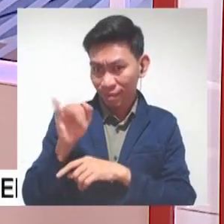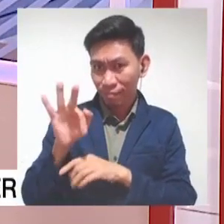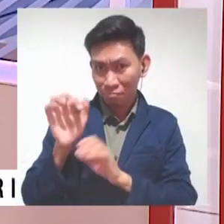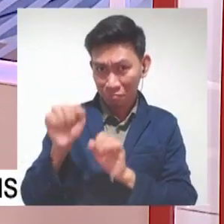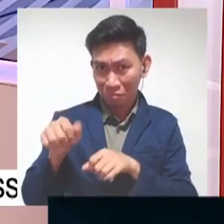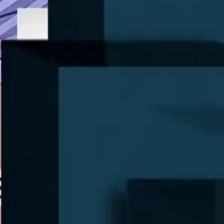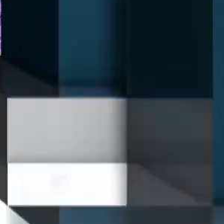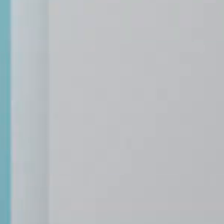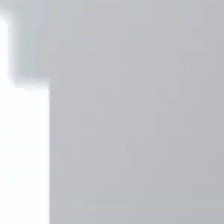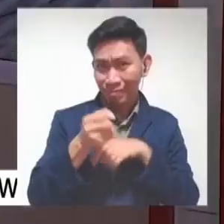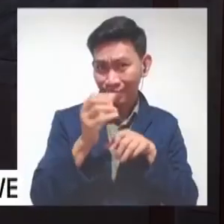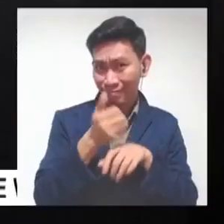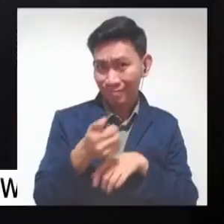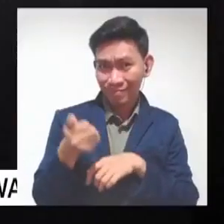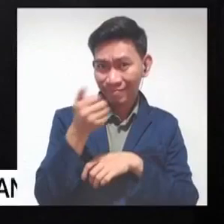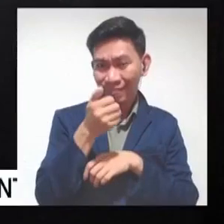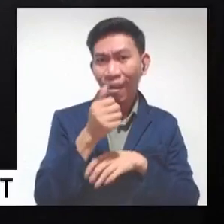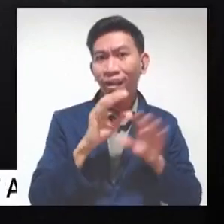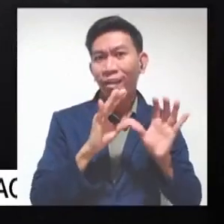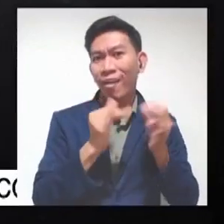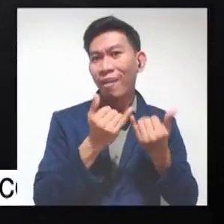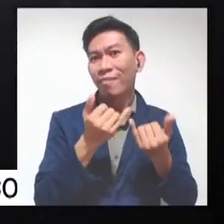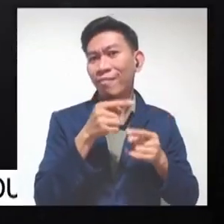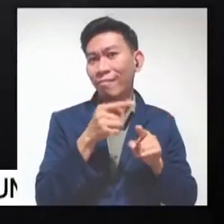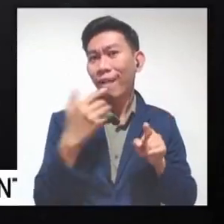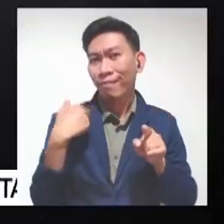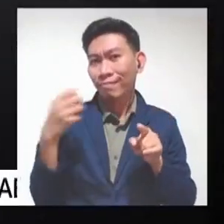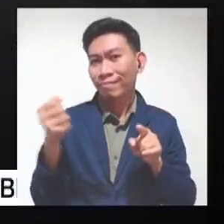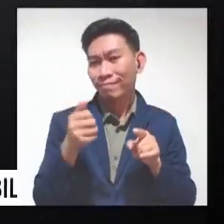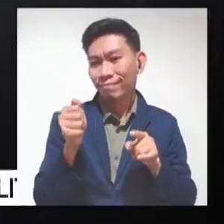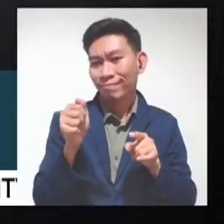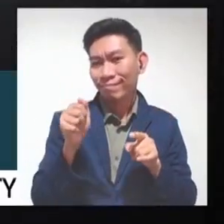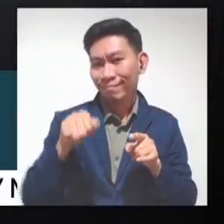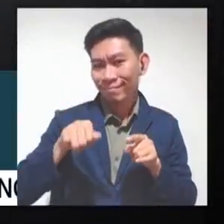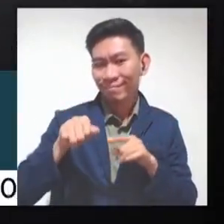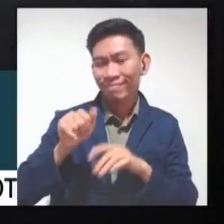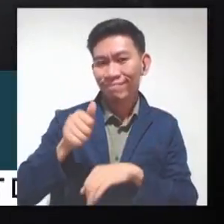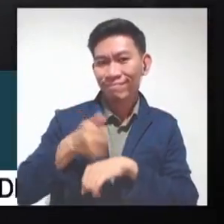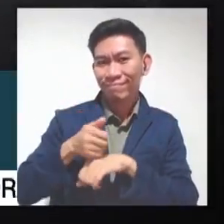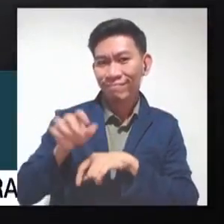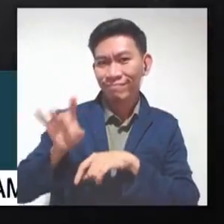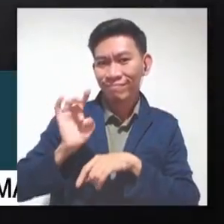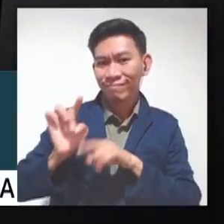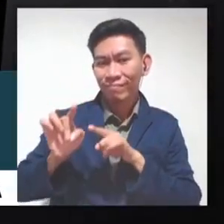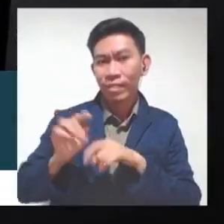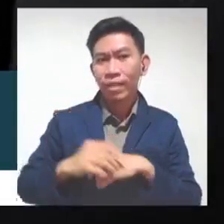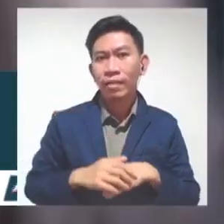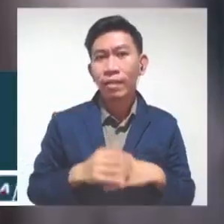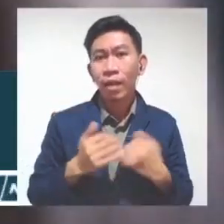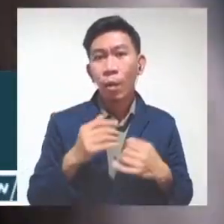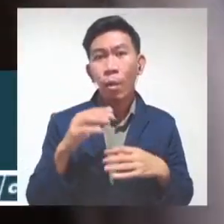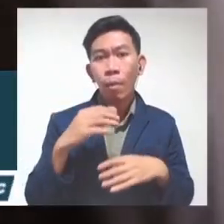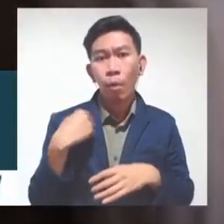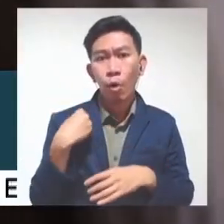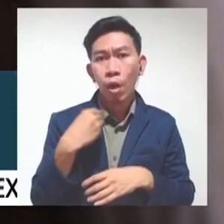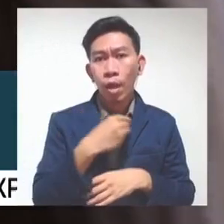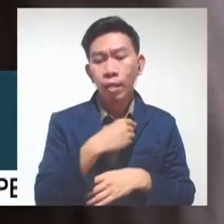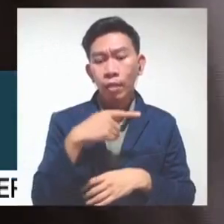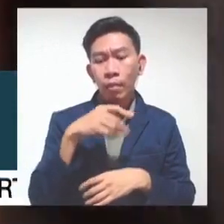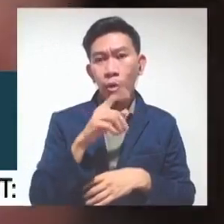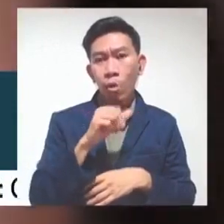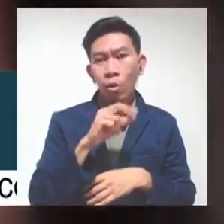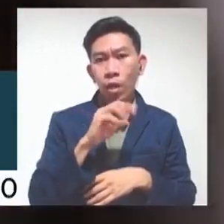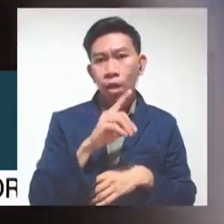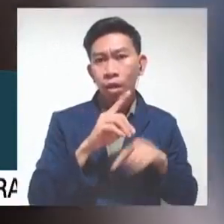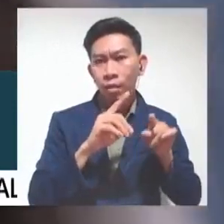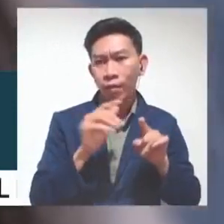look. A drinks company in Poland has appointed an artificial intelligence robot as